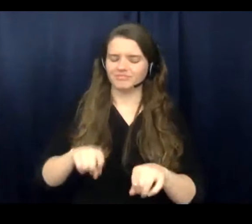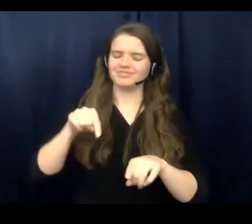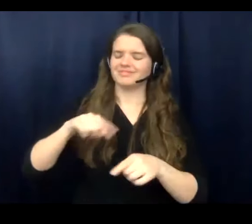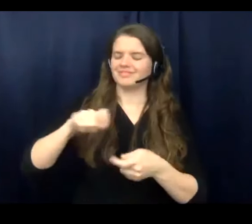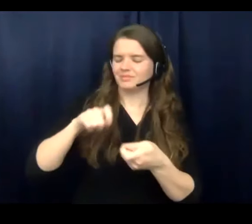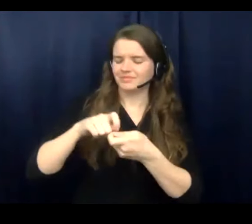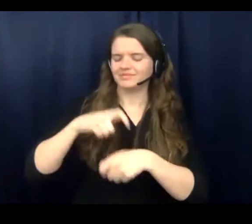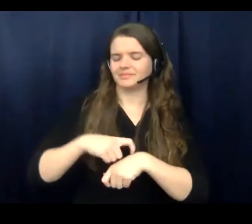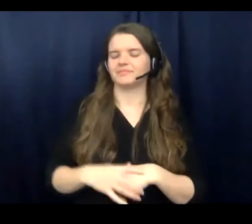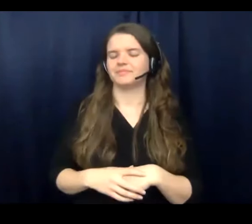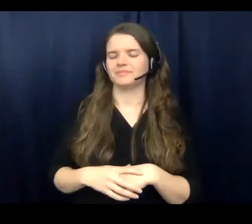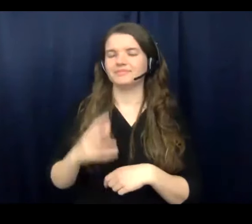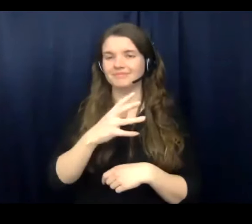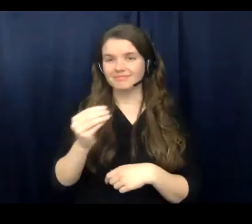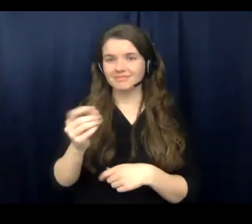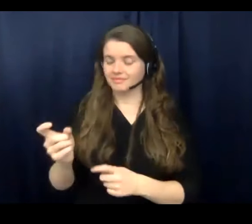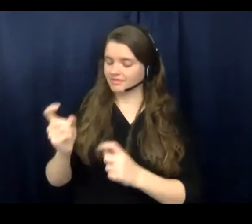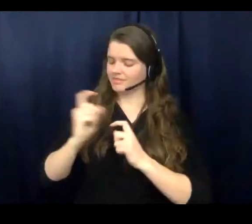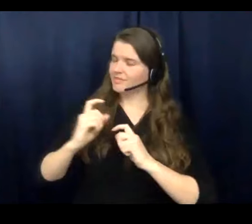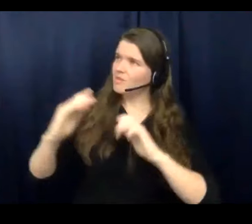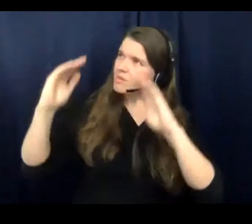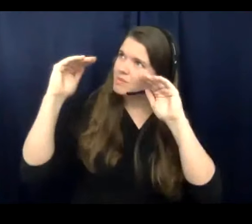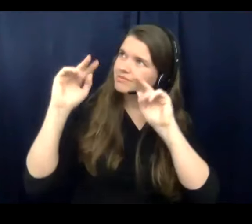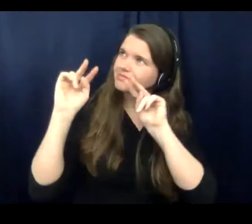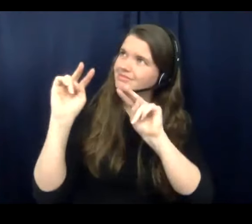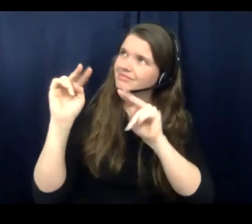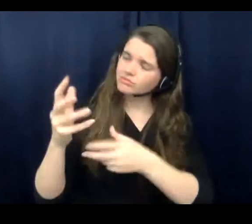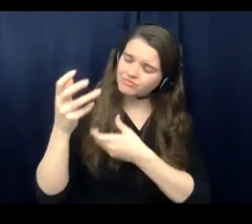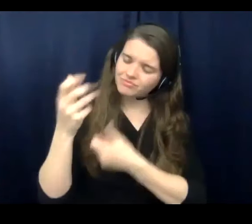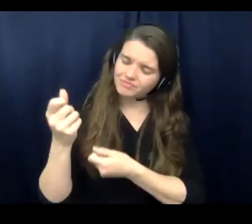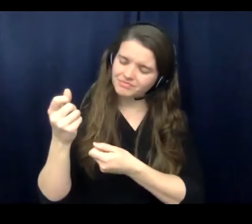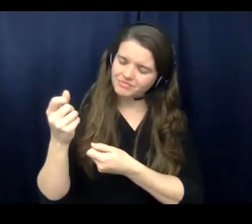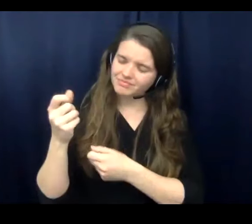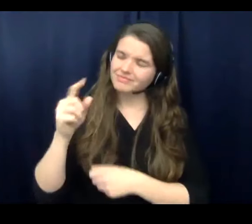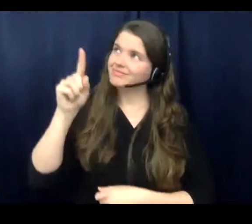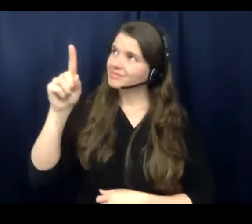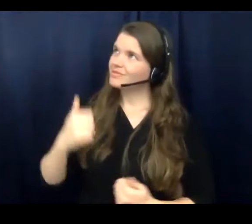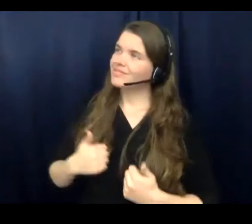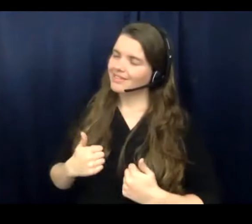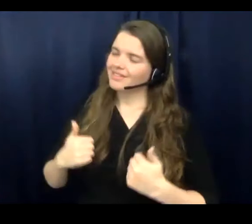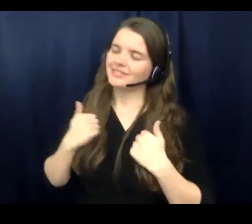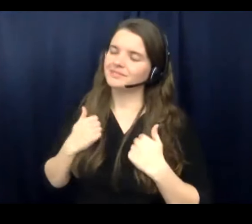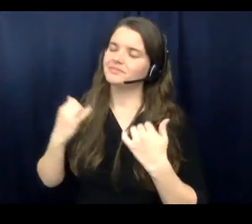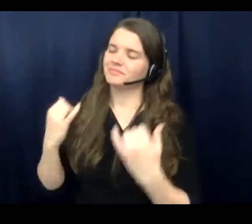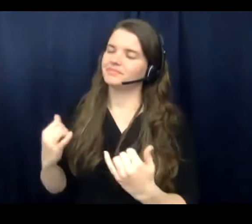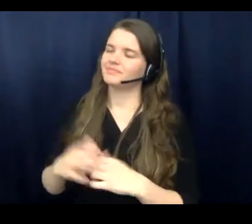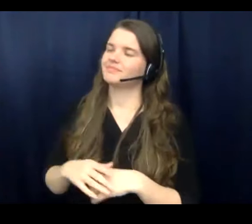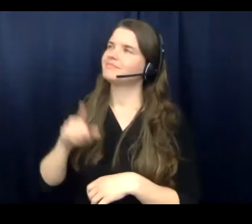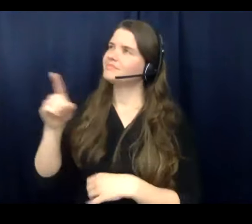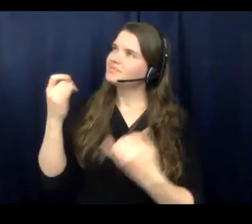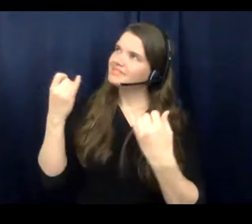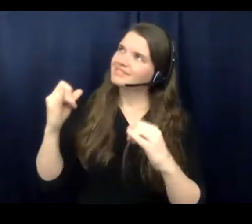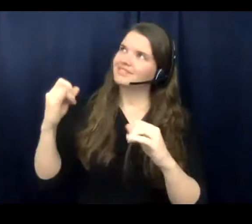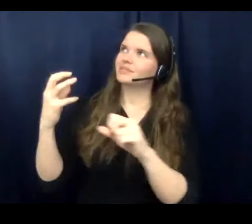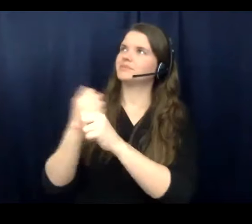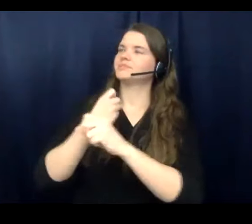only give us hope, but confidence that you are not only alive today, but you're still victorious, in